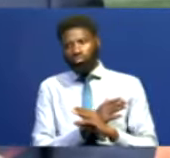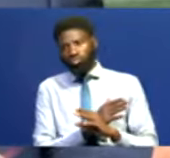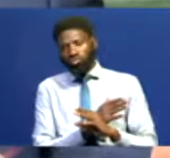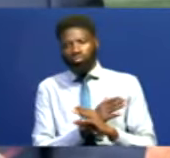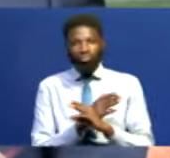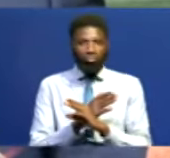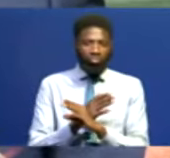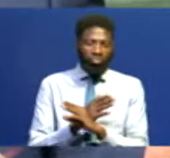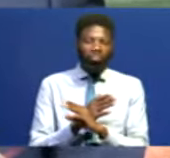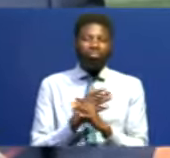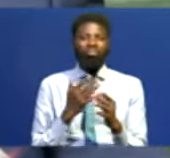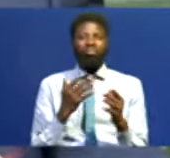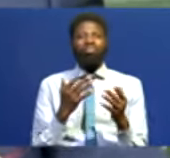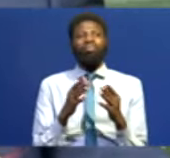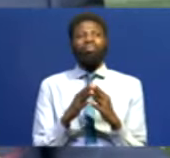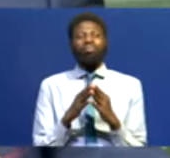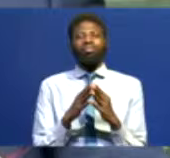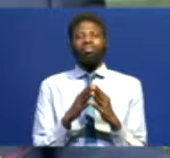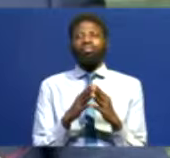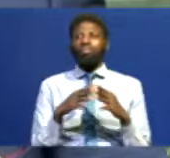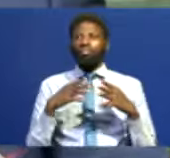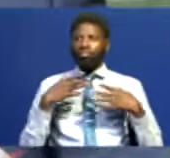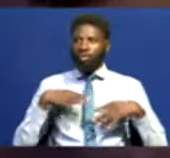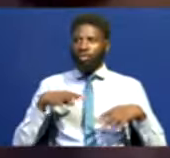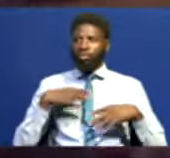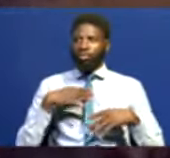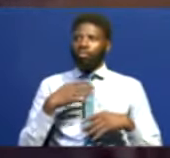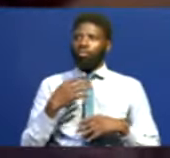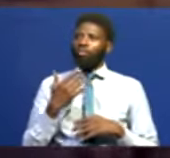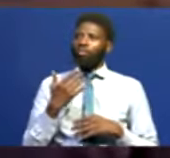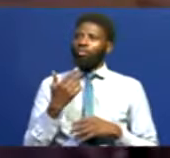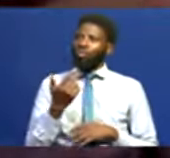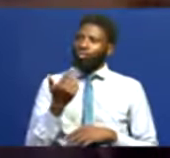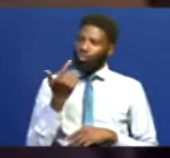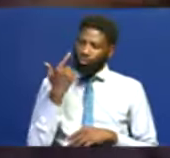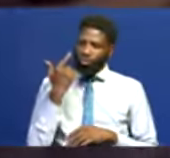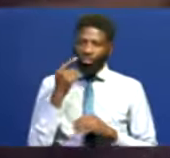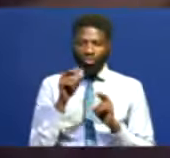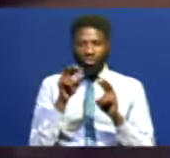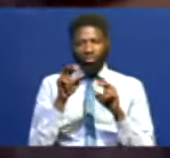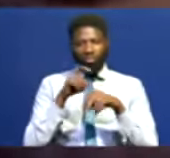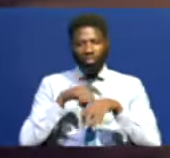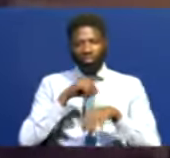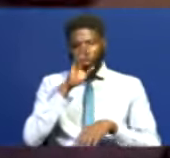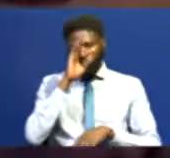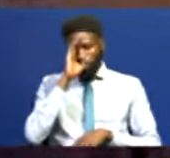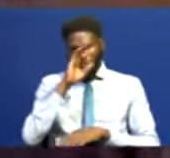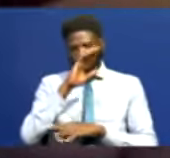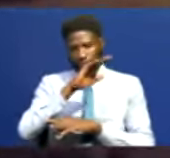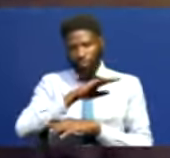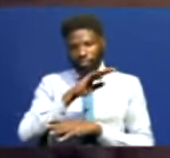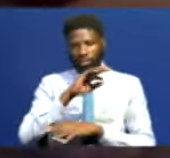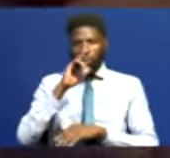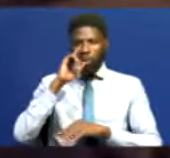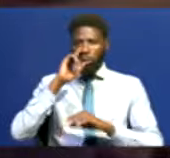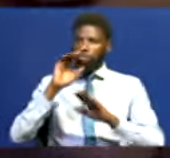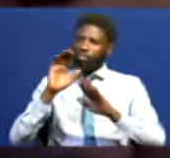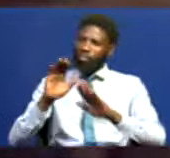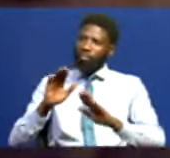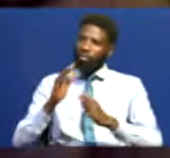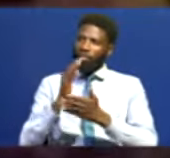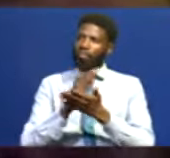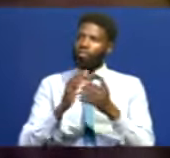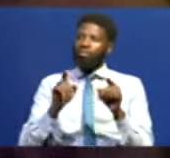People made a date with me on a Sunday evening to be at home. Others who didn't